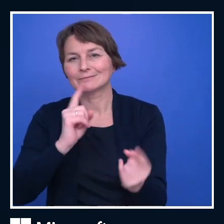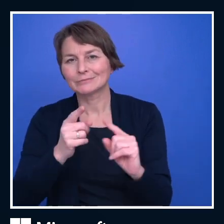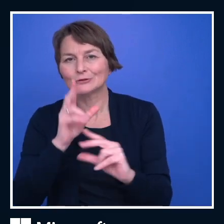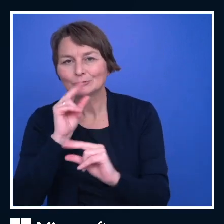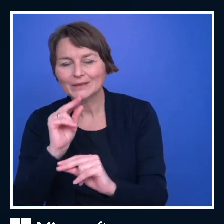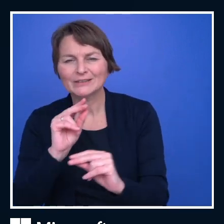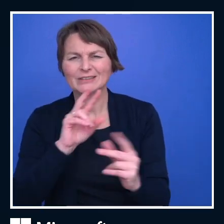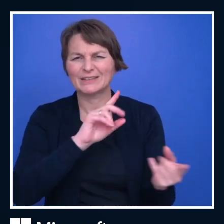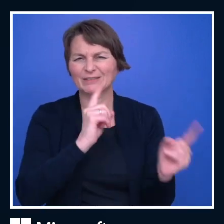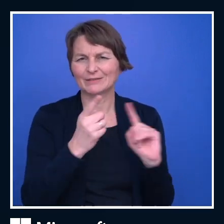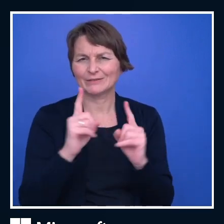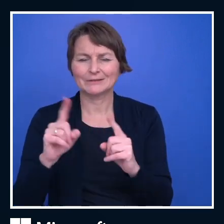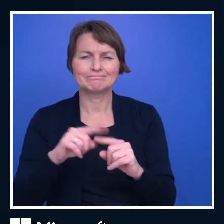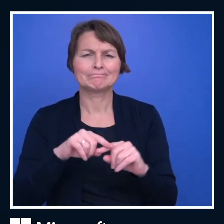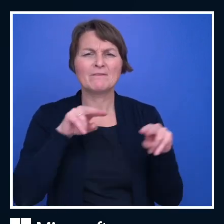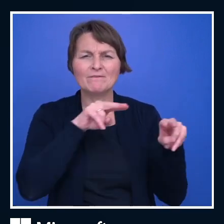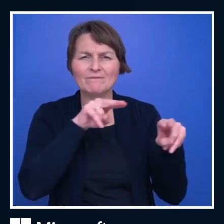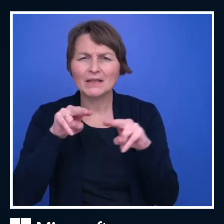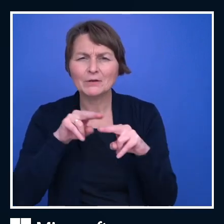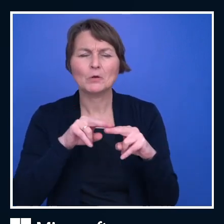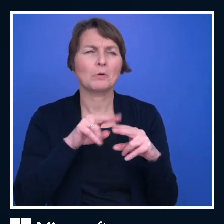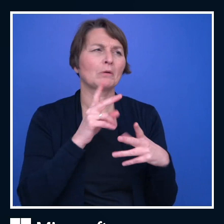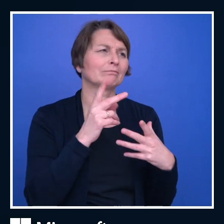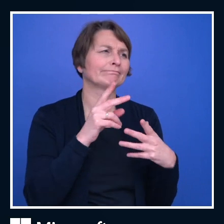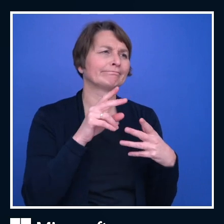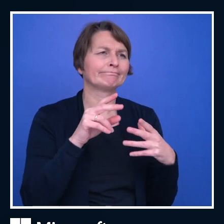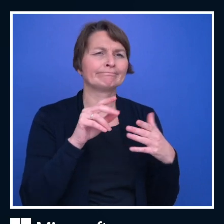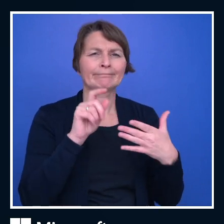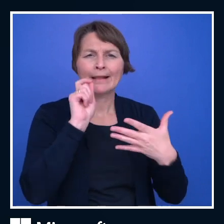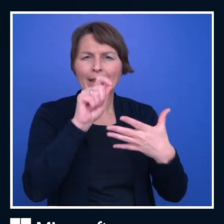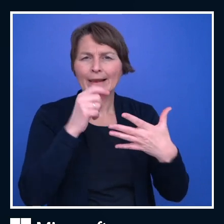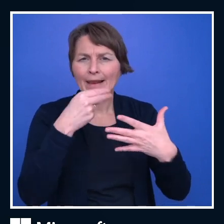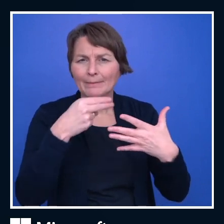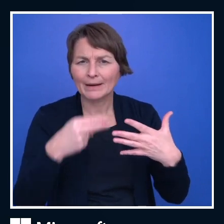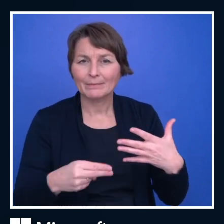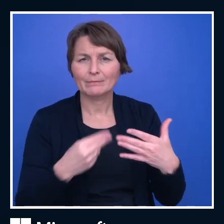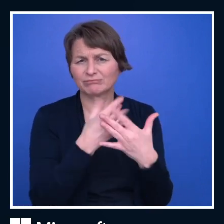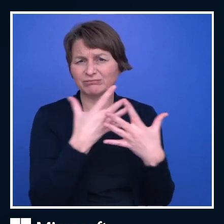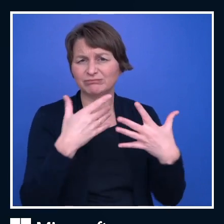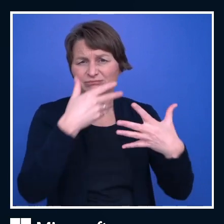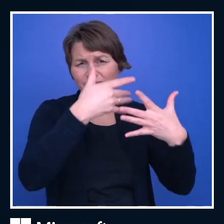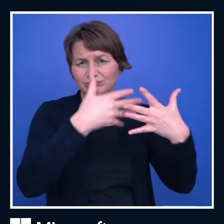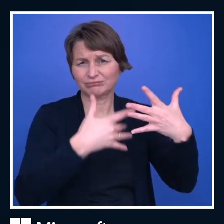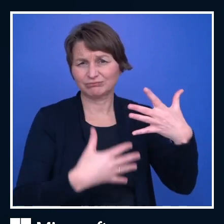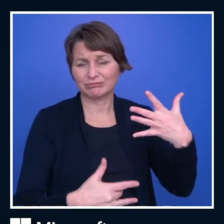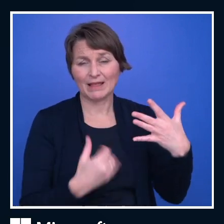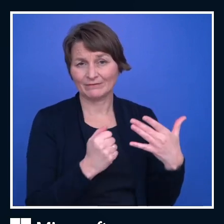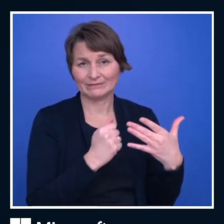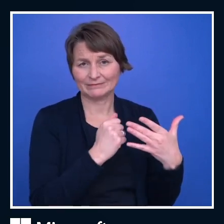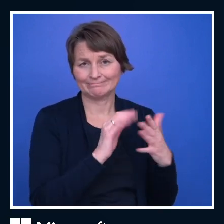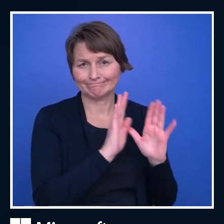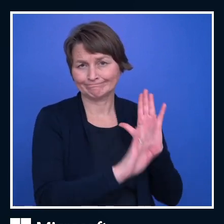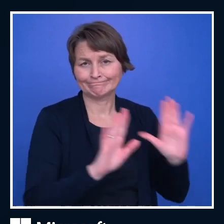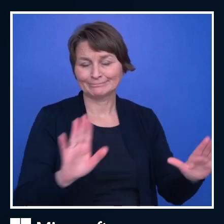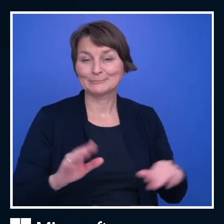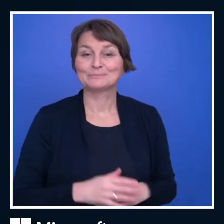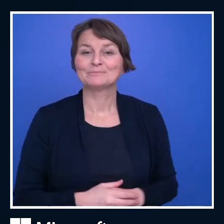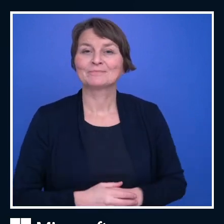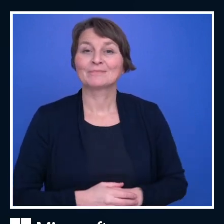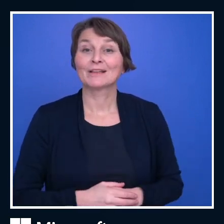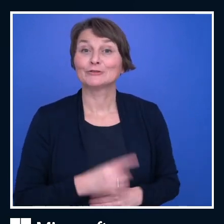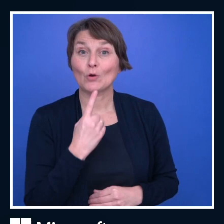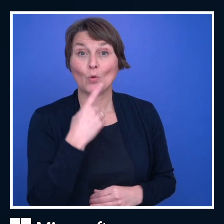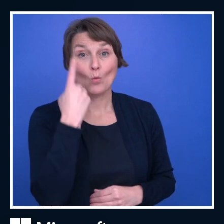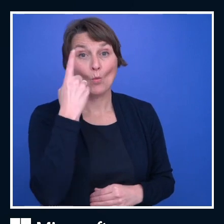video indexer, and so many more different items. Now, we just attach this one service to it. So